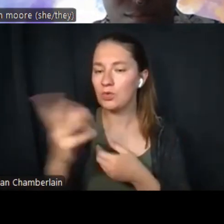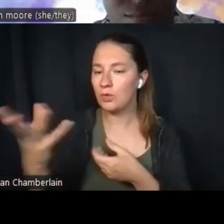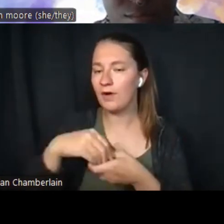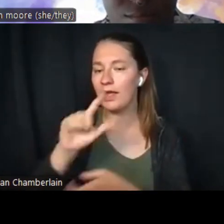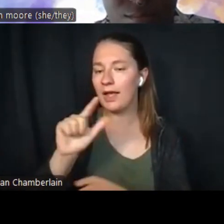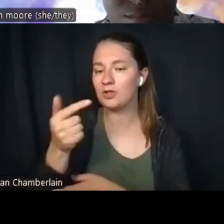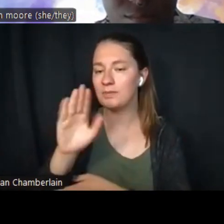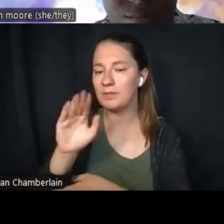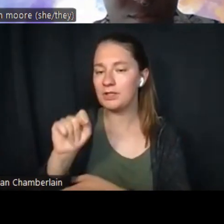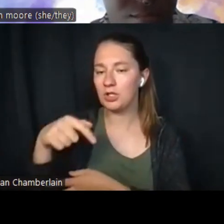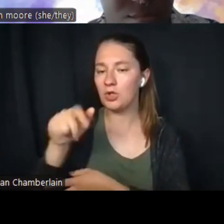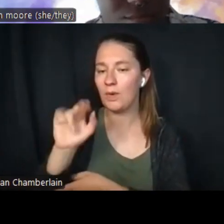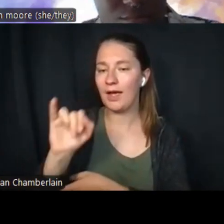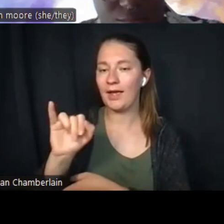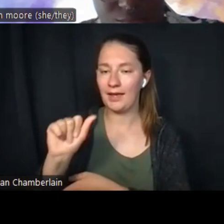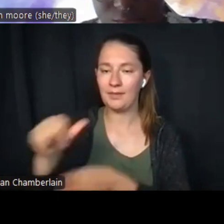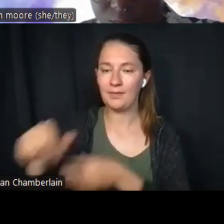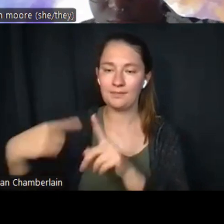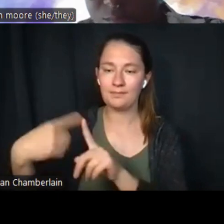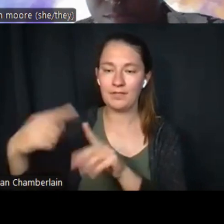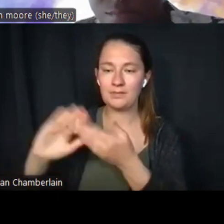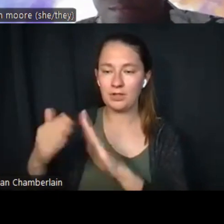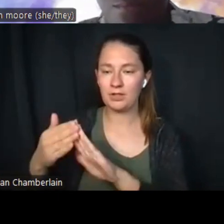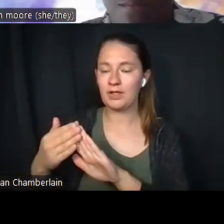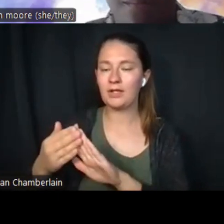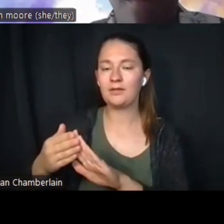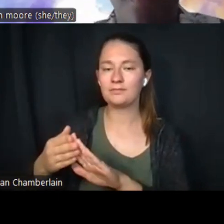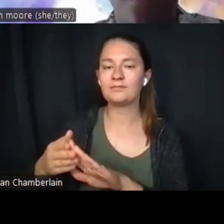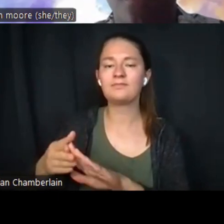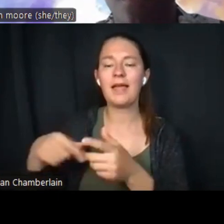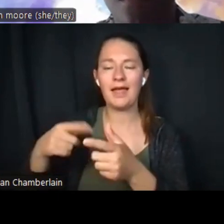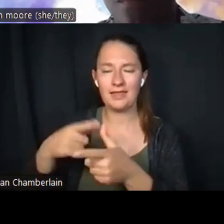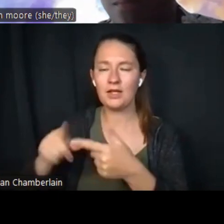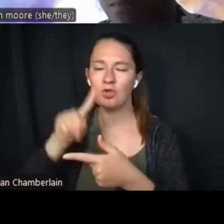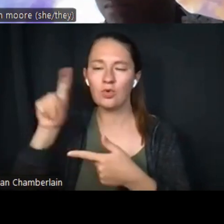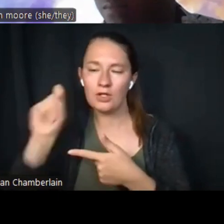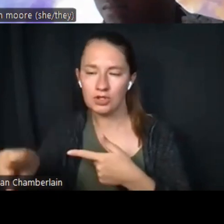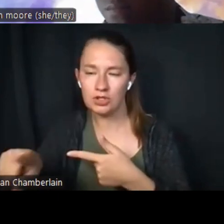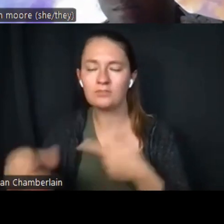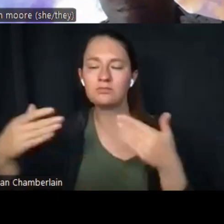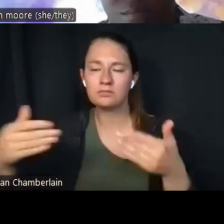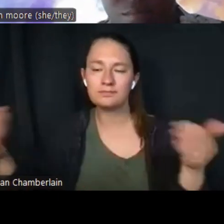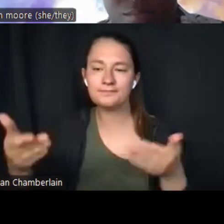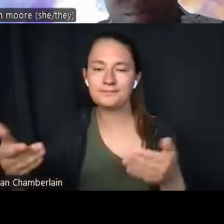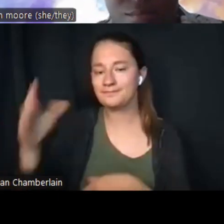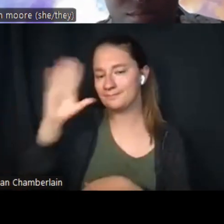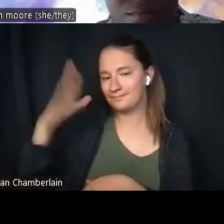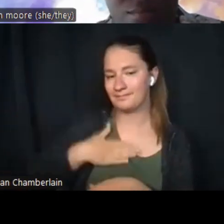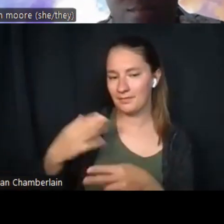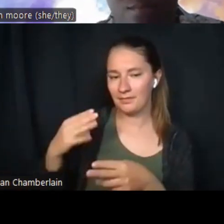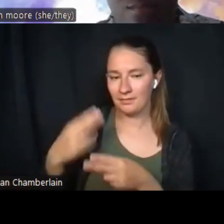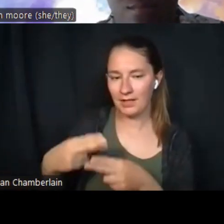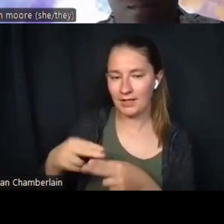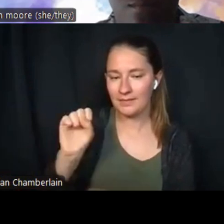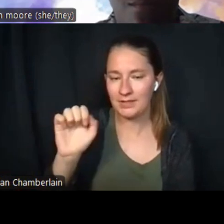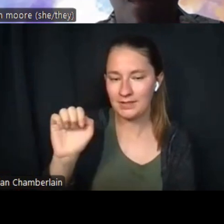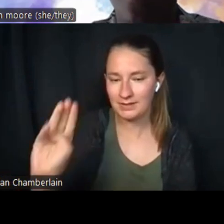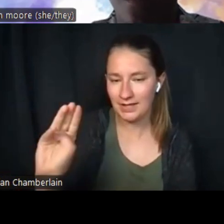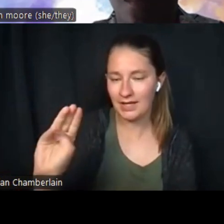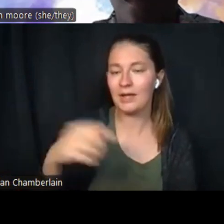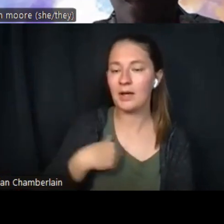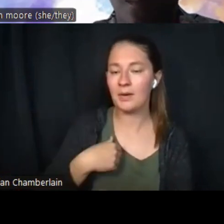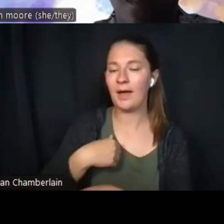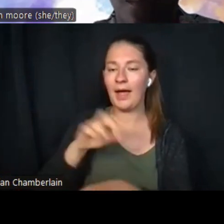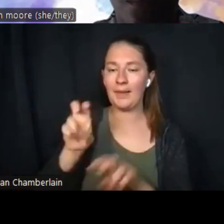I will ask you the question after you finish your introduction. Okay, my name is Sam Jarris. I am the chair of the Disability Strong Democrats, which